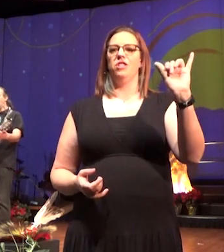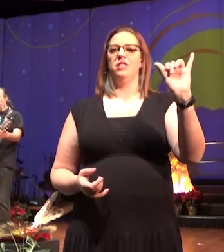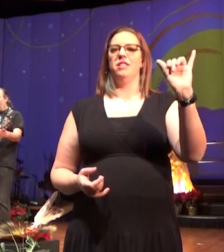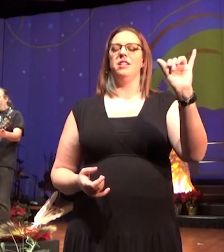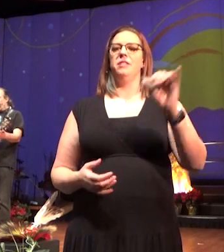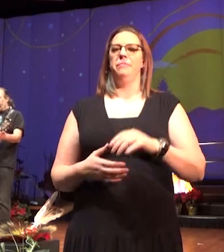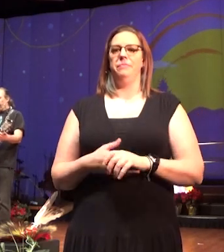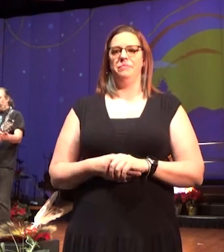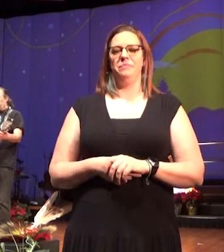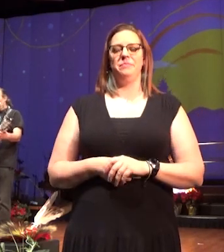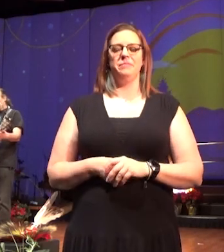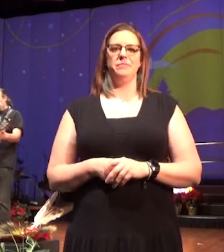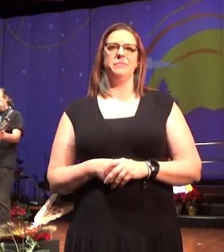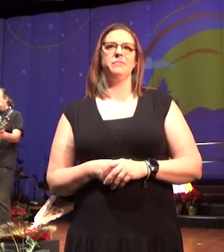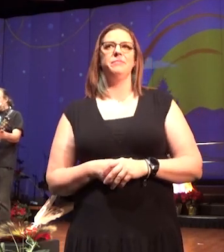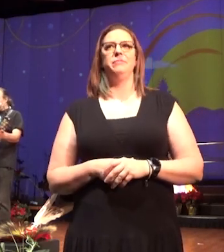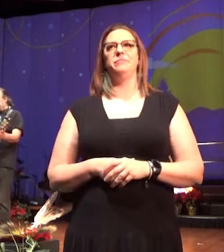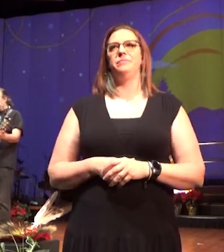forever.